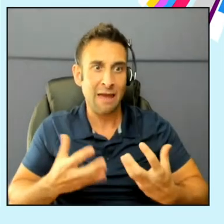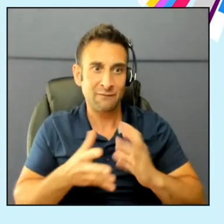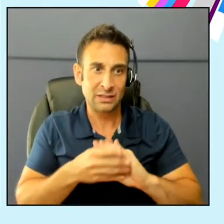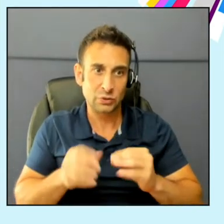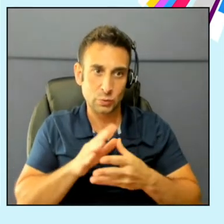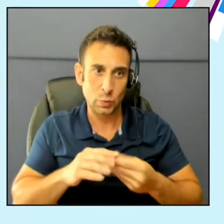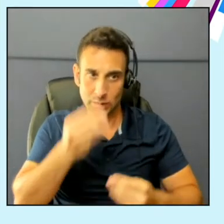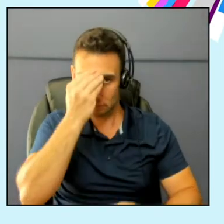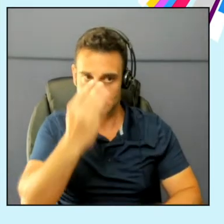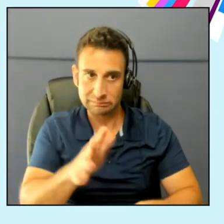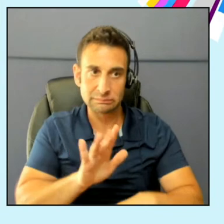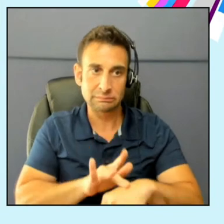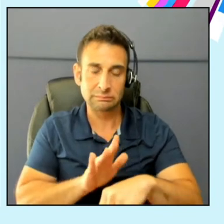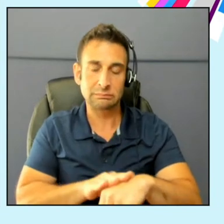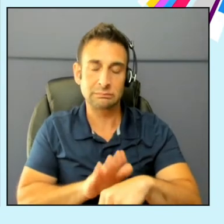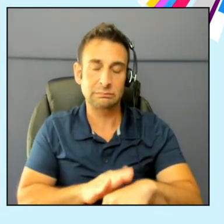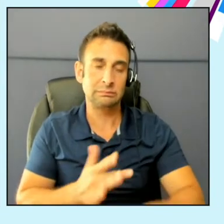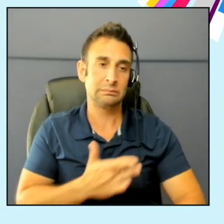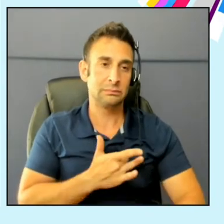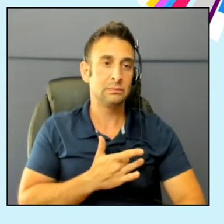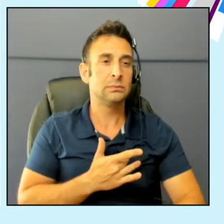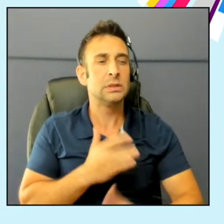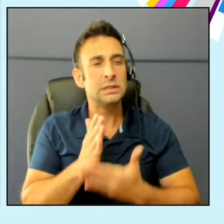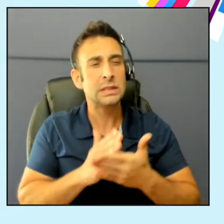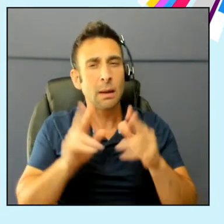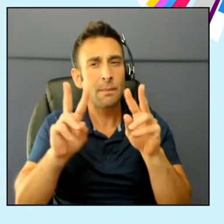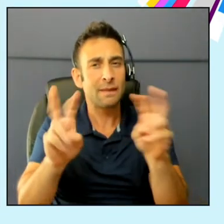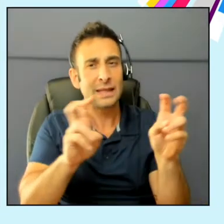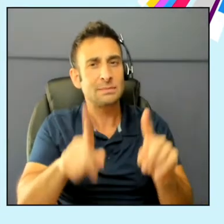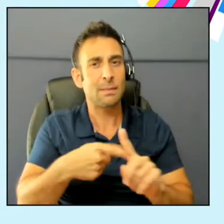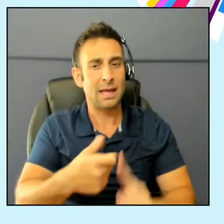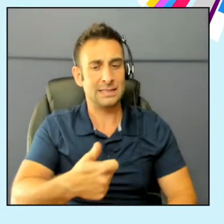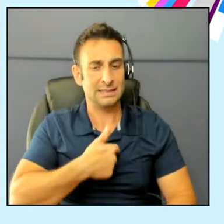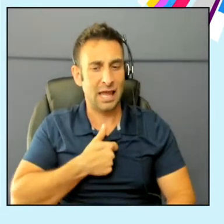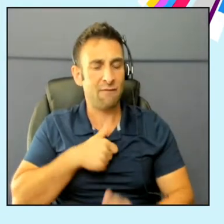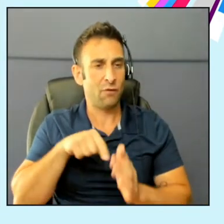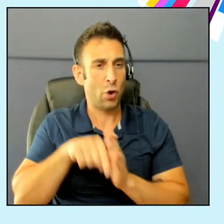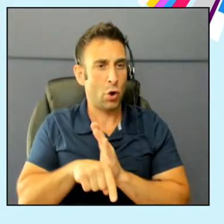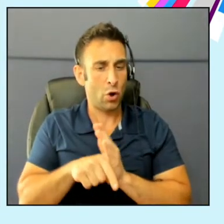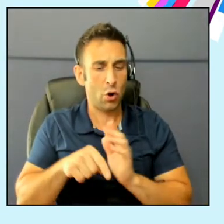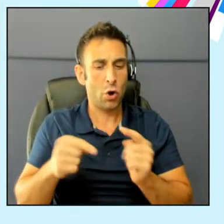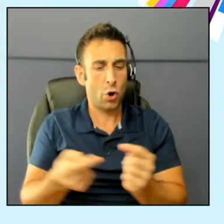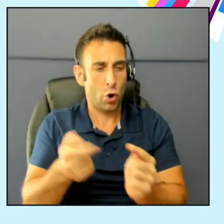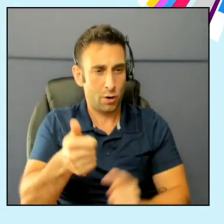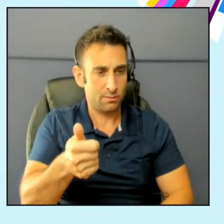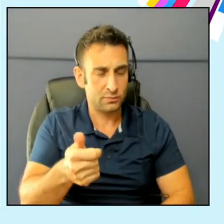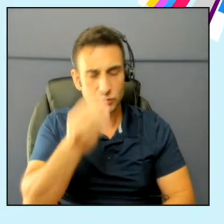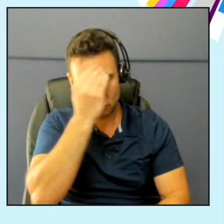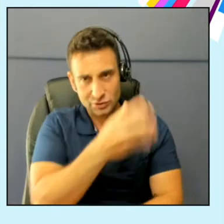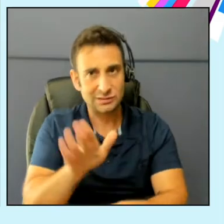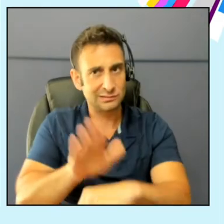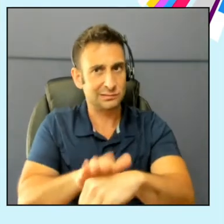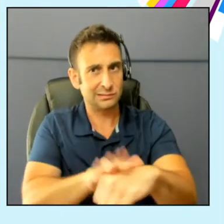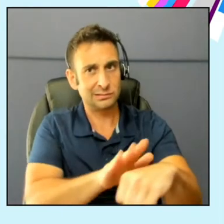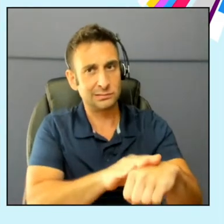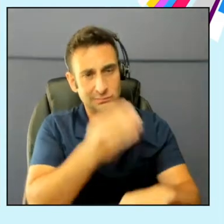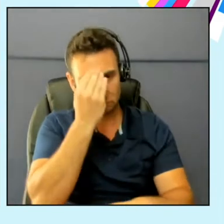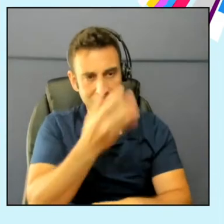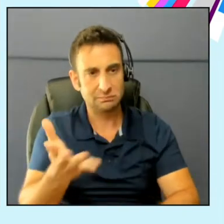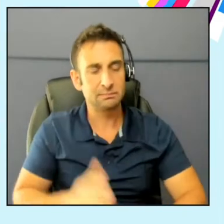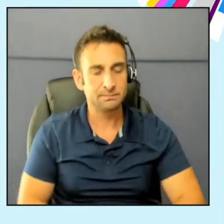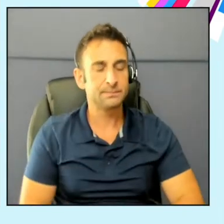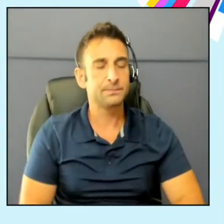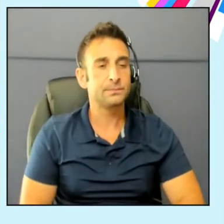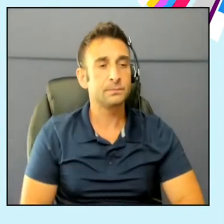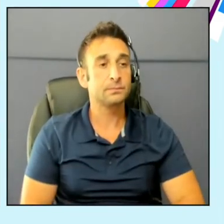some themes around self-harm, just so I wanted to give folks a little warning about that. When I first played